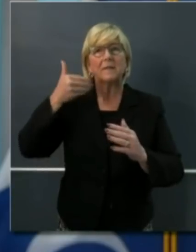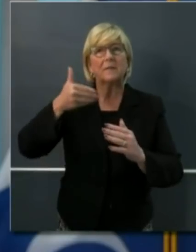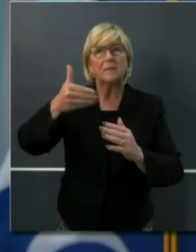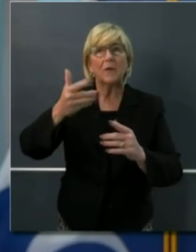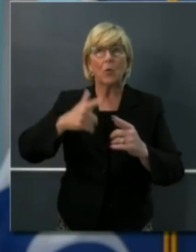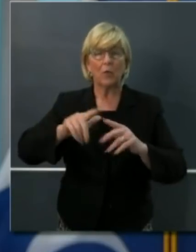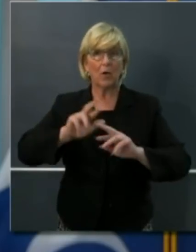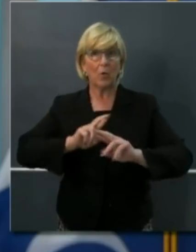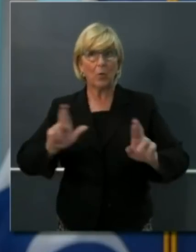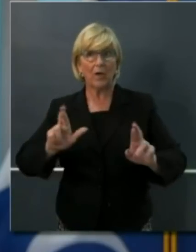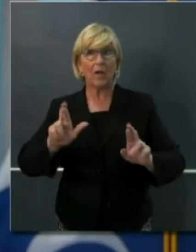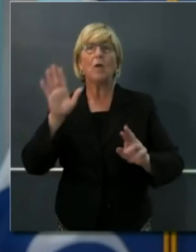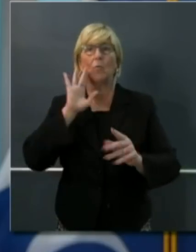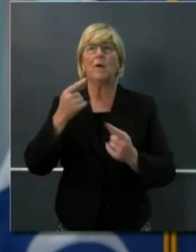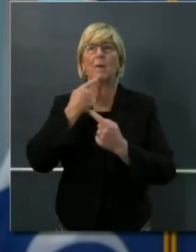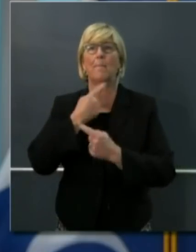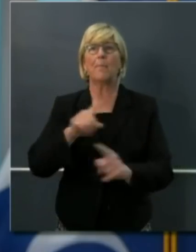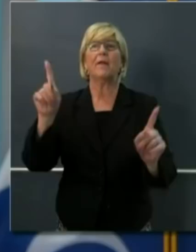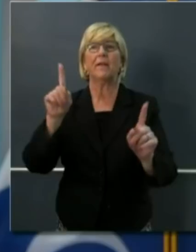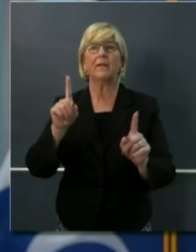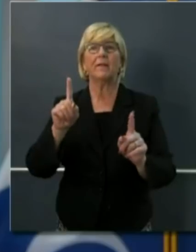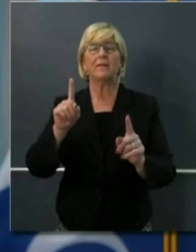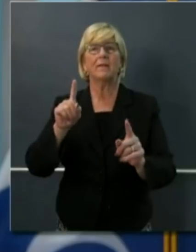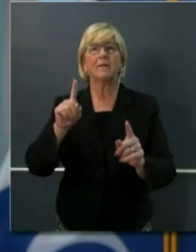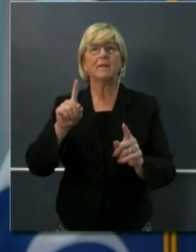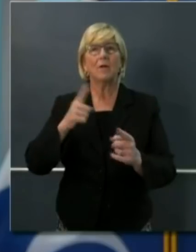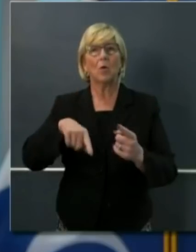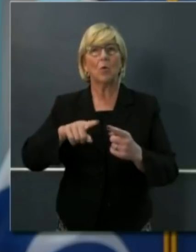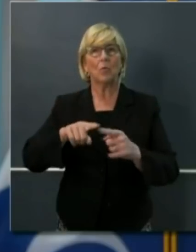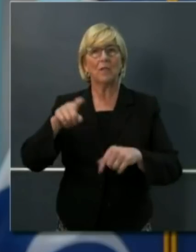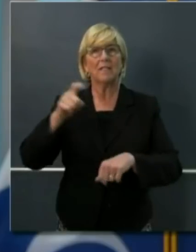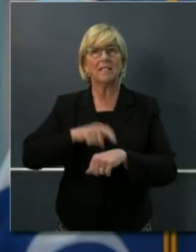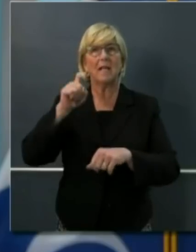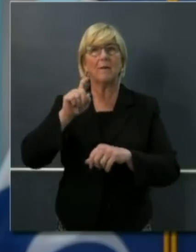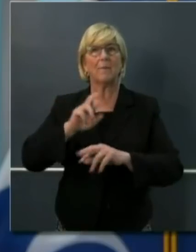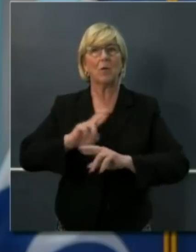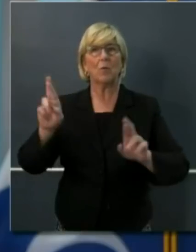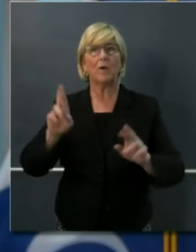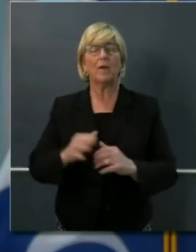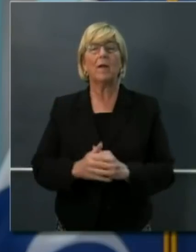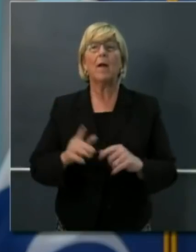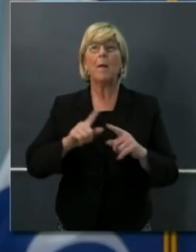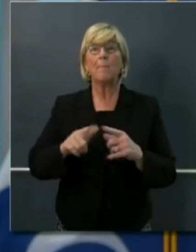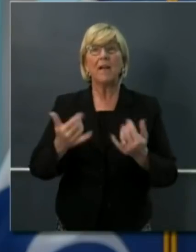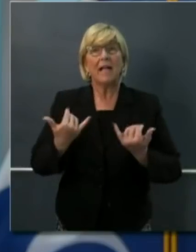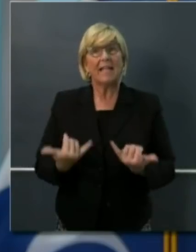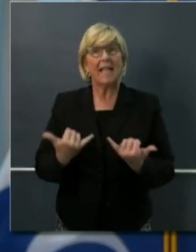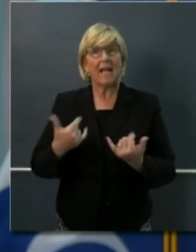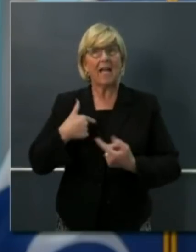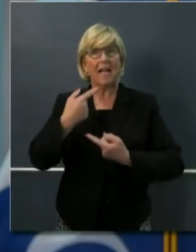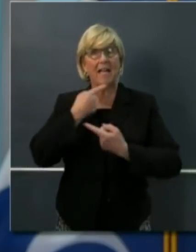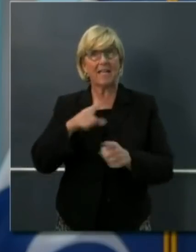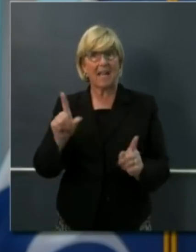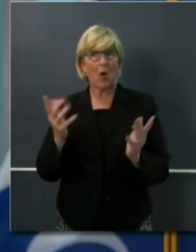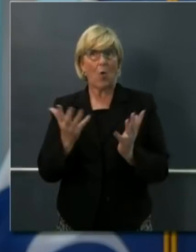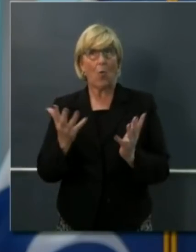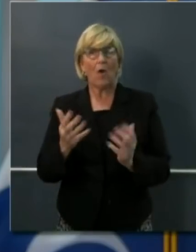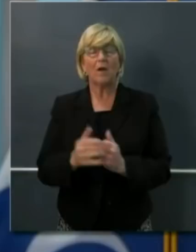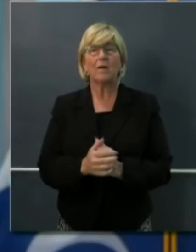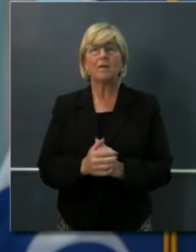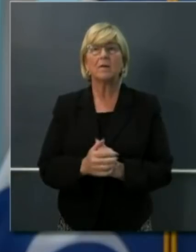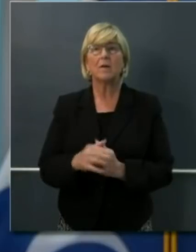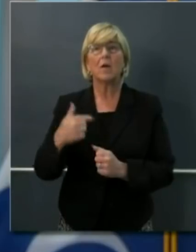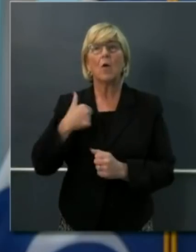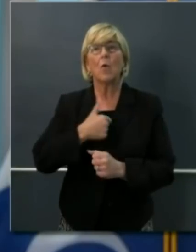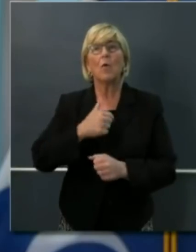we're ready, we'll make those announcements in real time. But I am ready today to make the following announcement. We have been working with